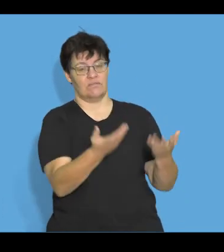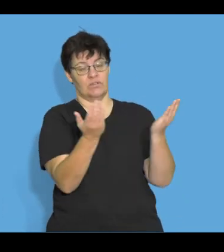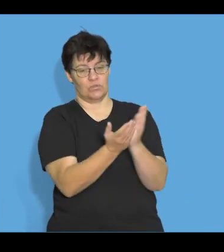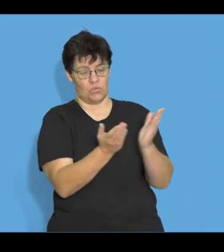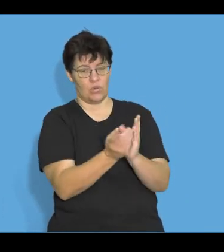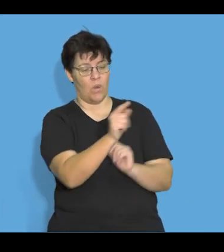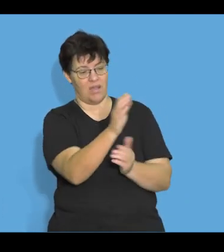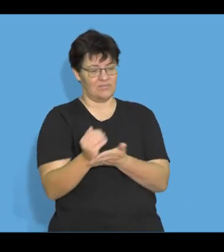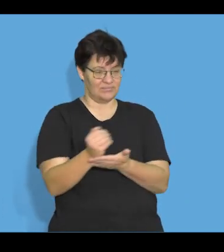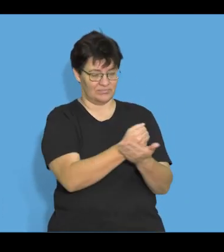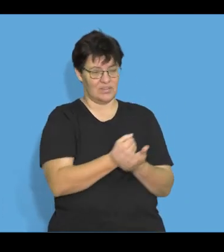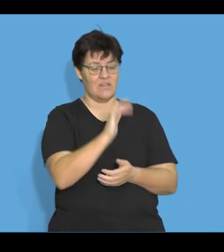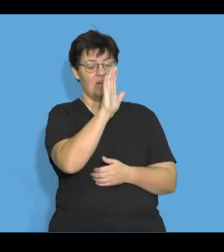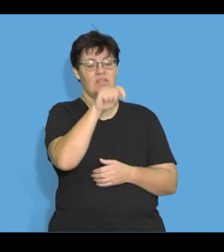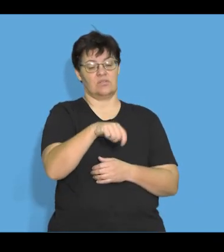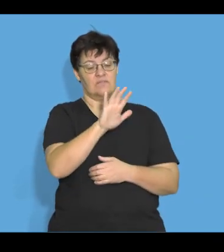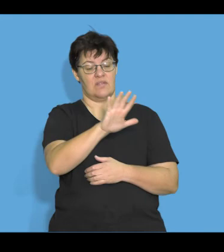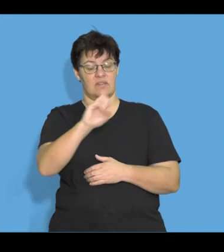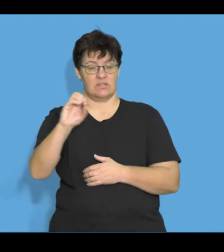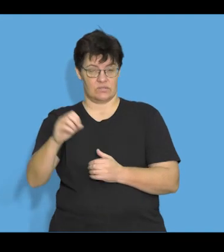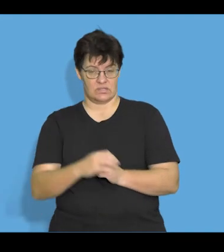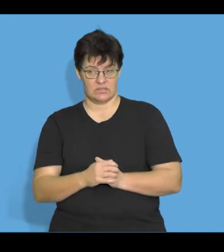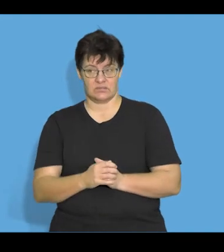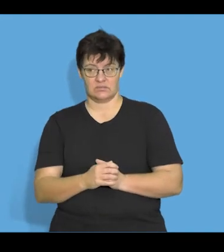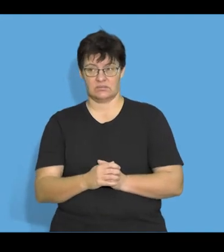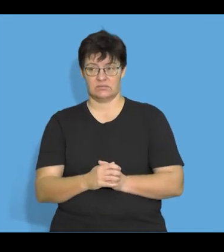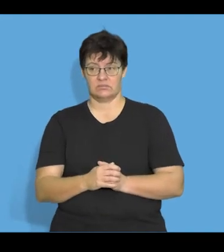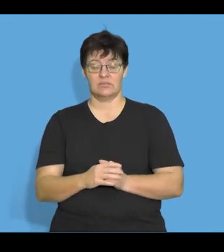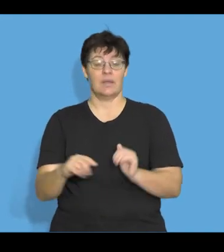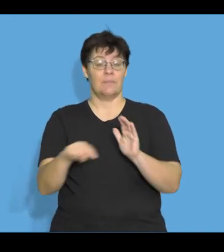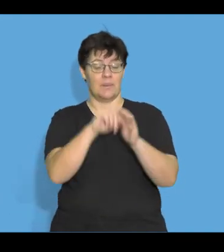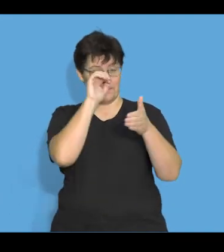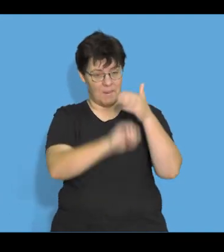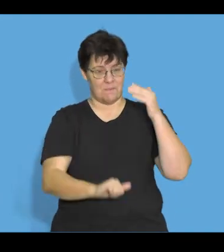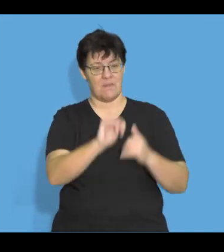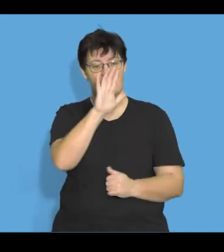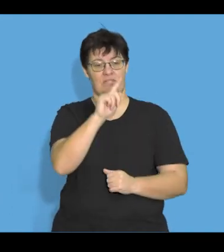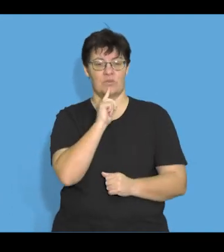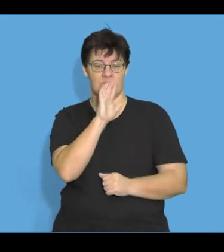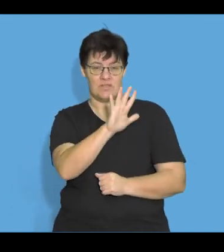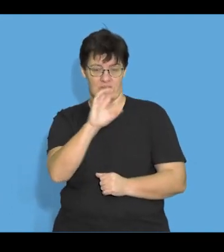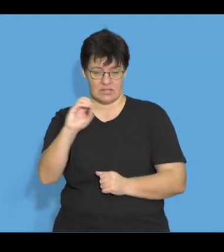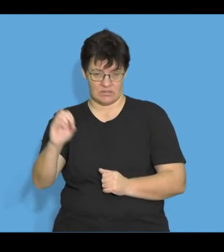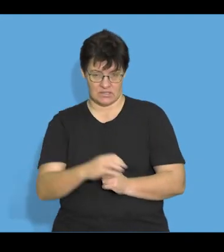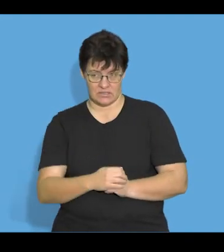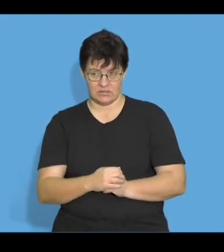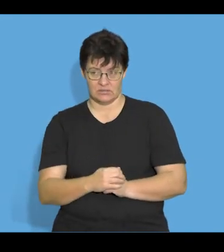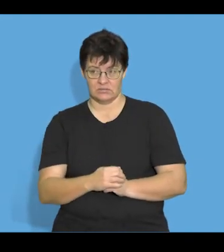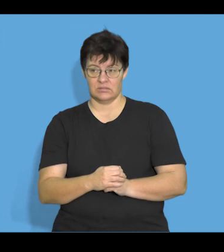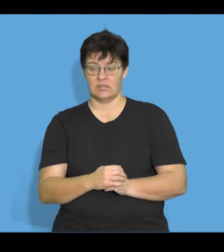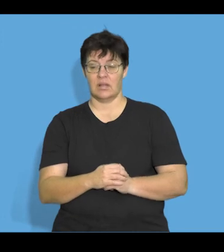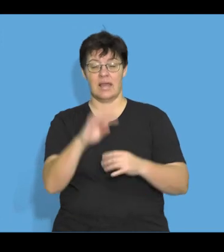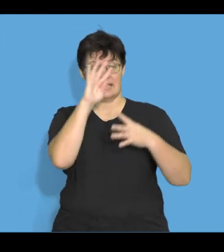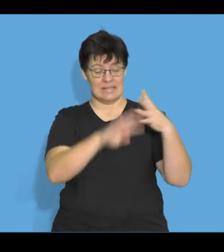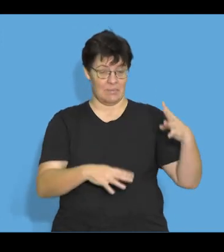fundraising, 5,500. Watch here, minus the 5,500. Whereas in my table,